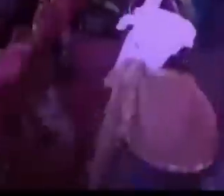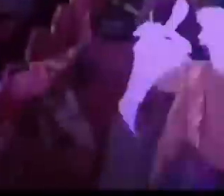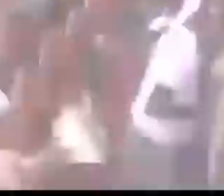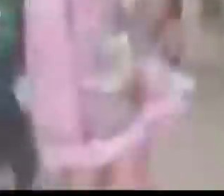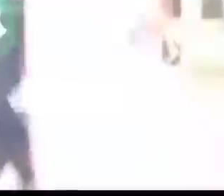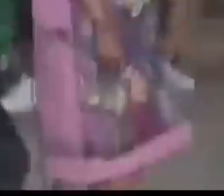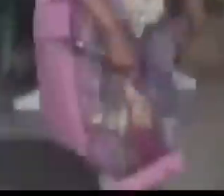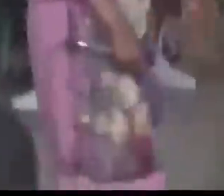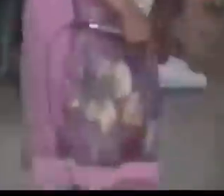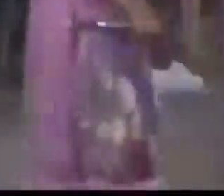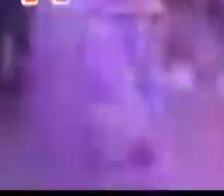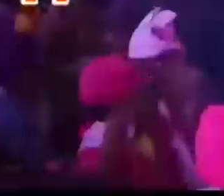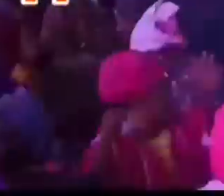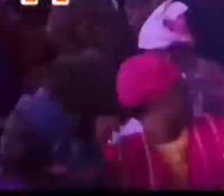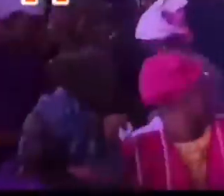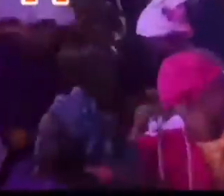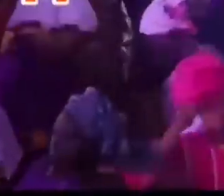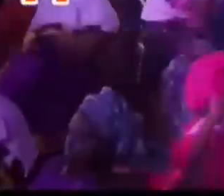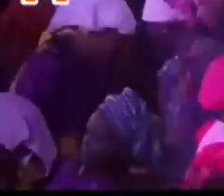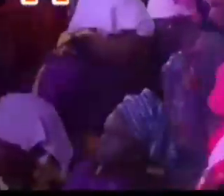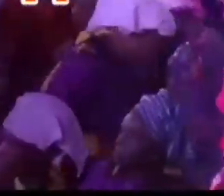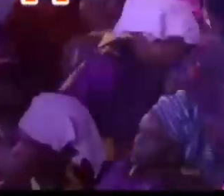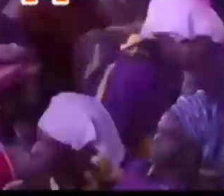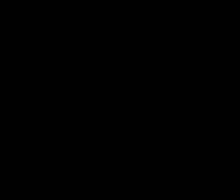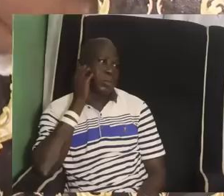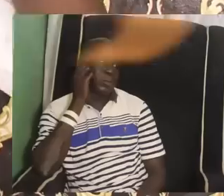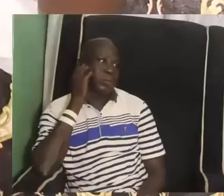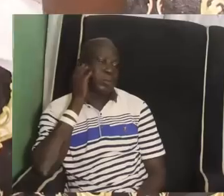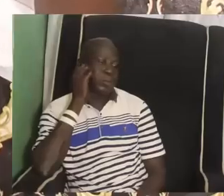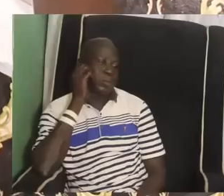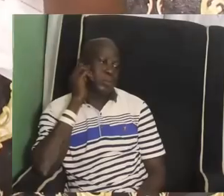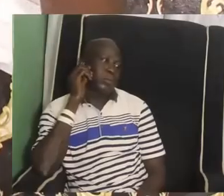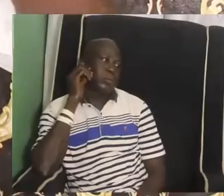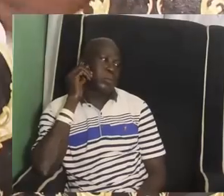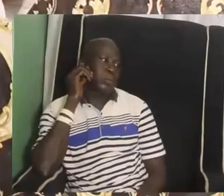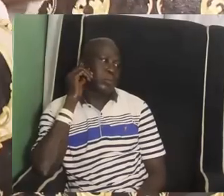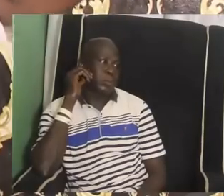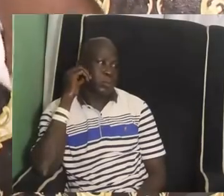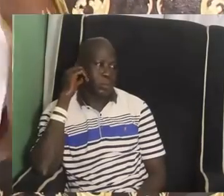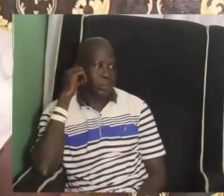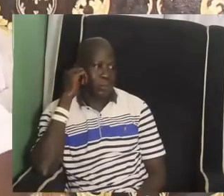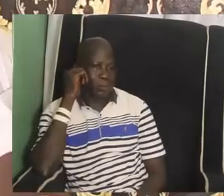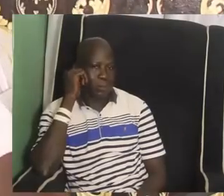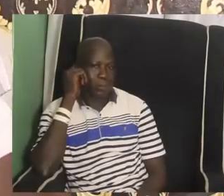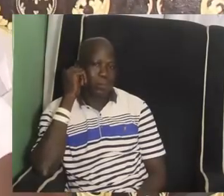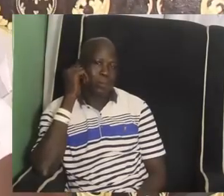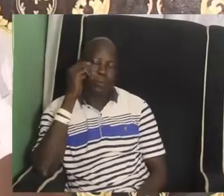must fall oya kajo yin awa ogun wa lawa ti Thank you.